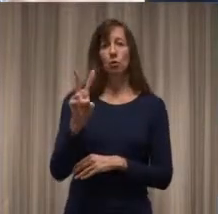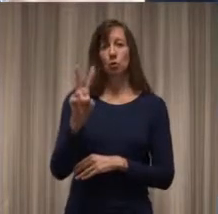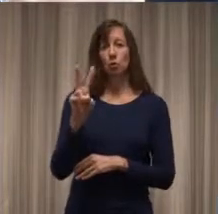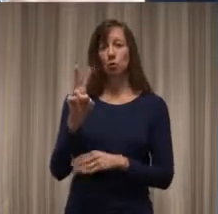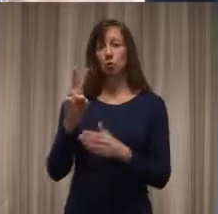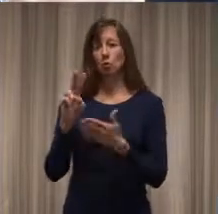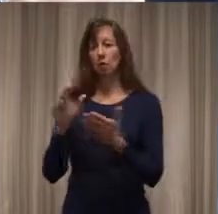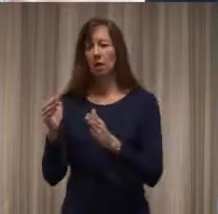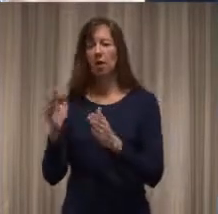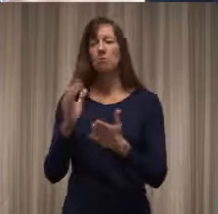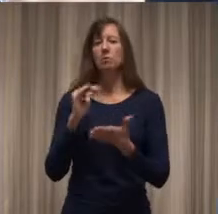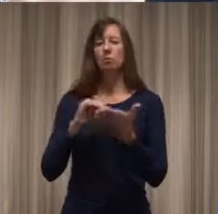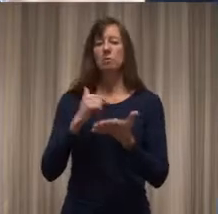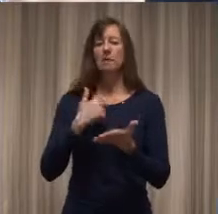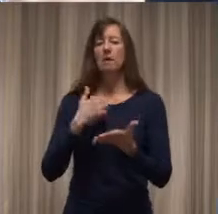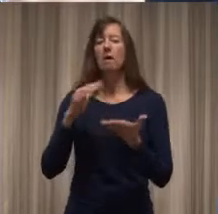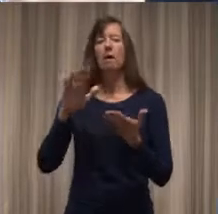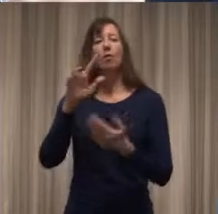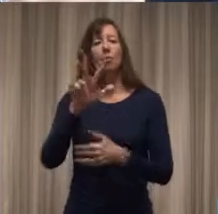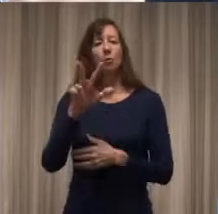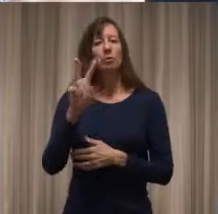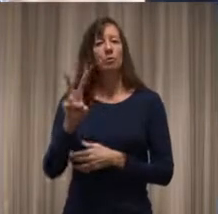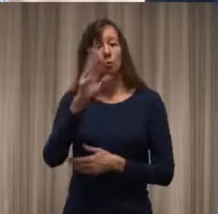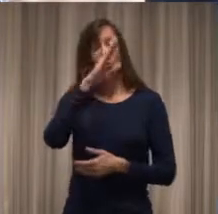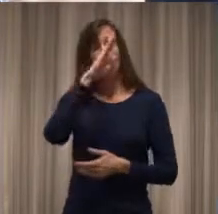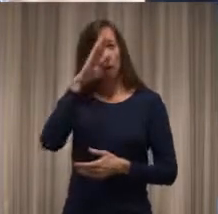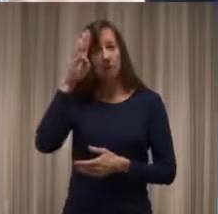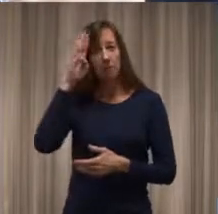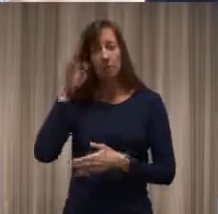hospitalized last update, and now at 27.